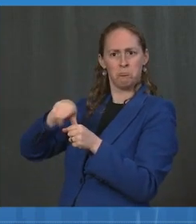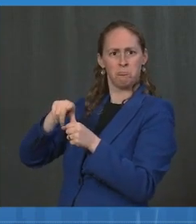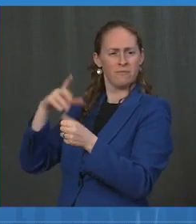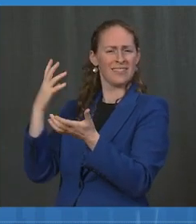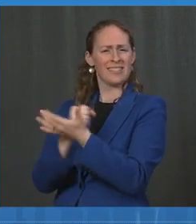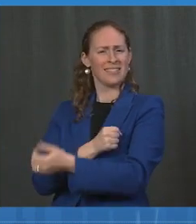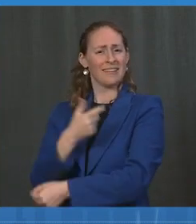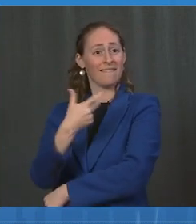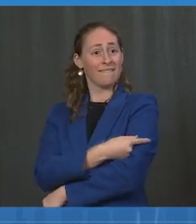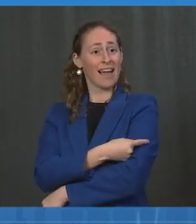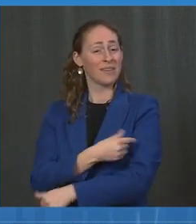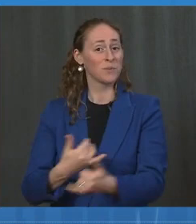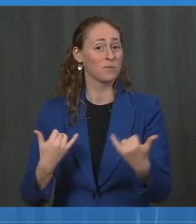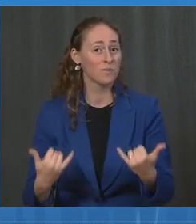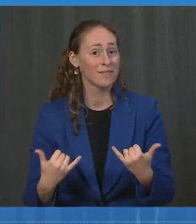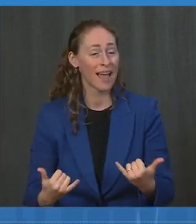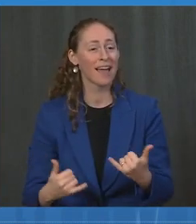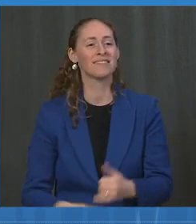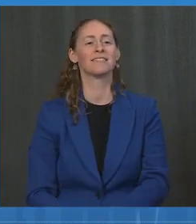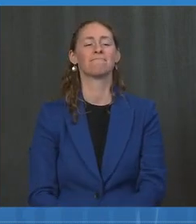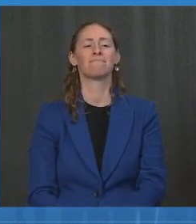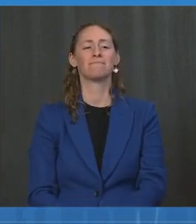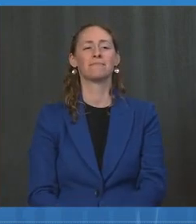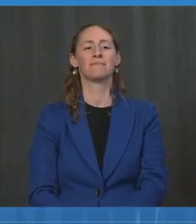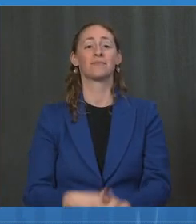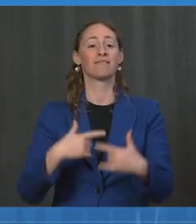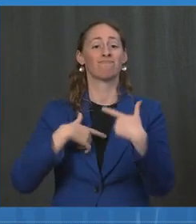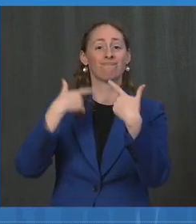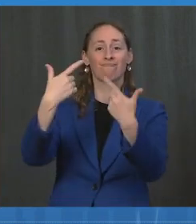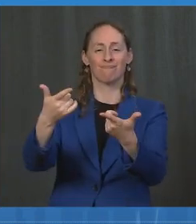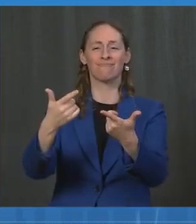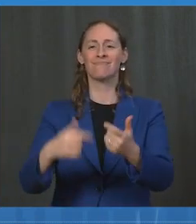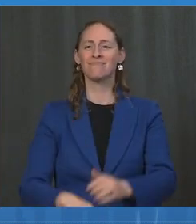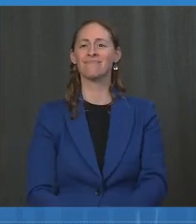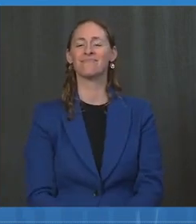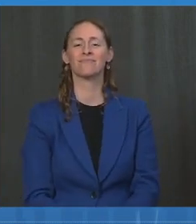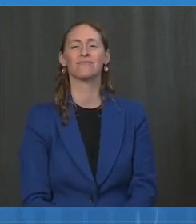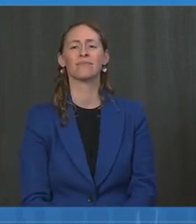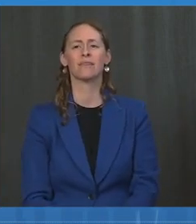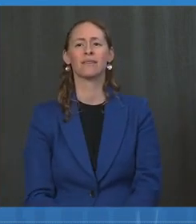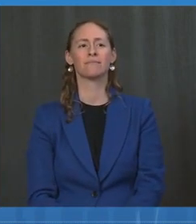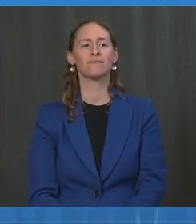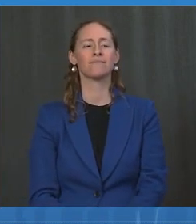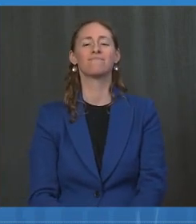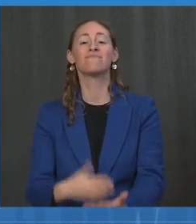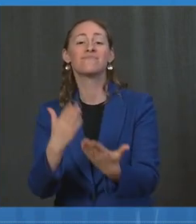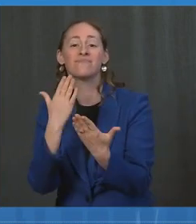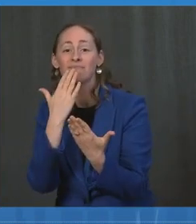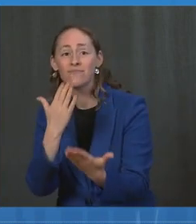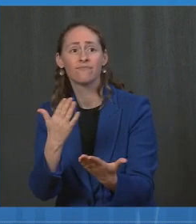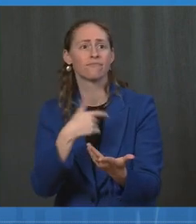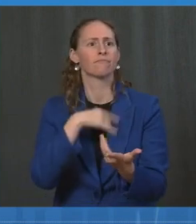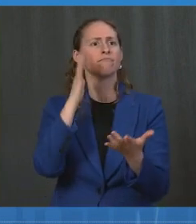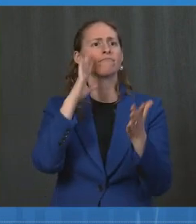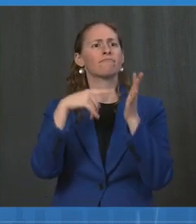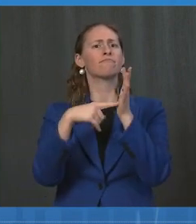Walensky. Thank you, Jeff. Good afternoon. Let's begin with an overview of the data. Our 7-day average is